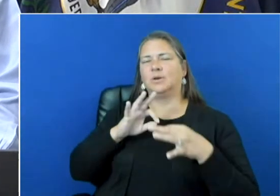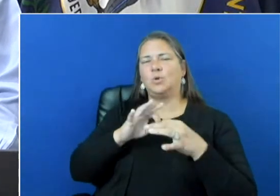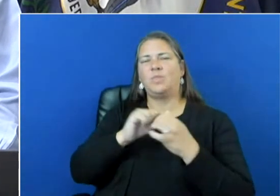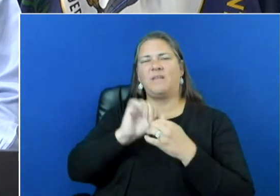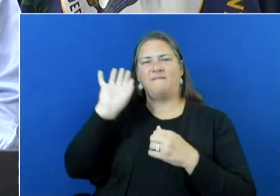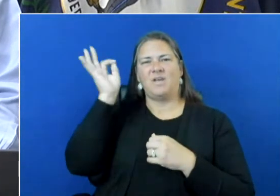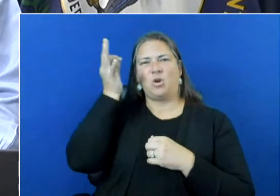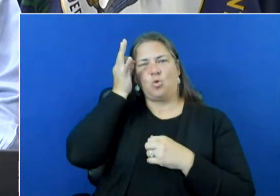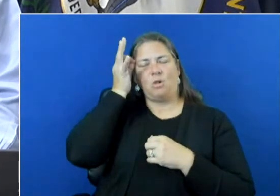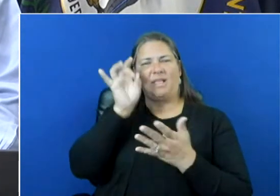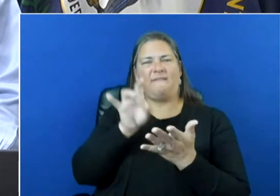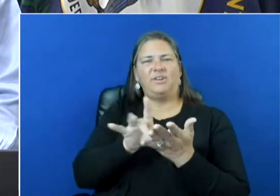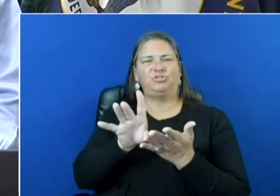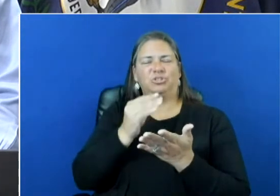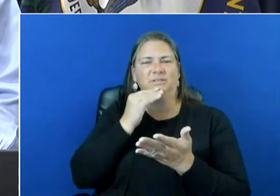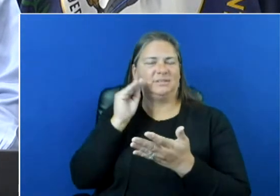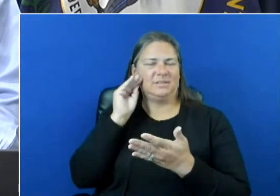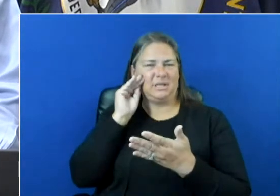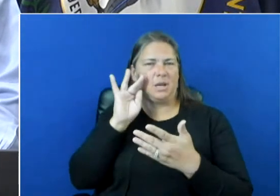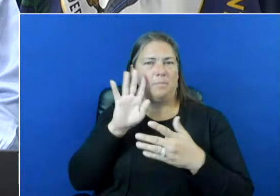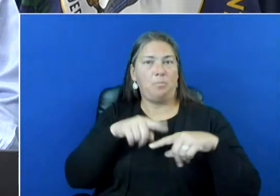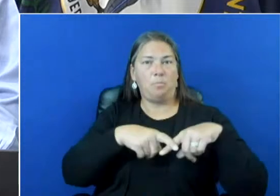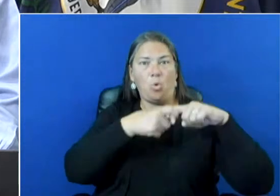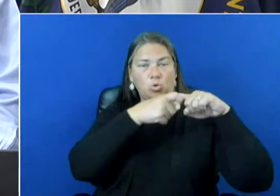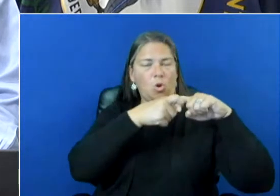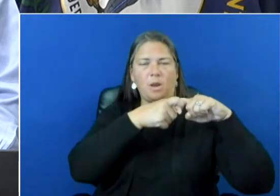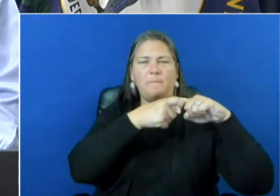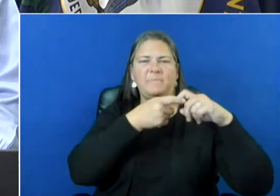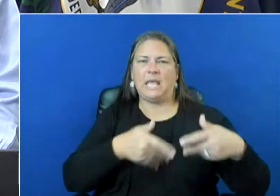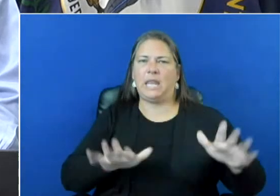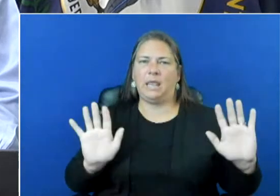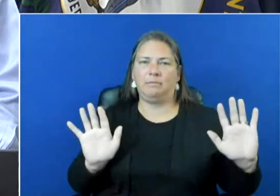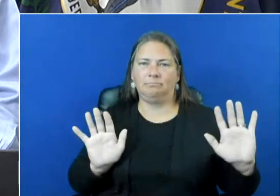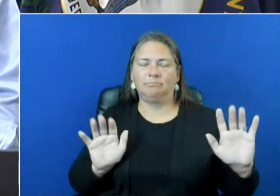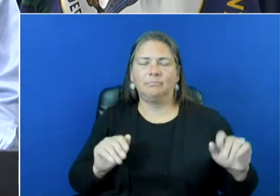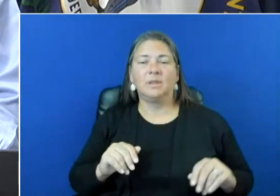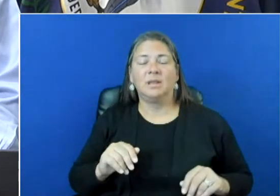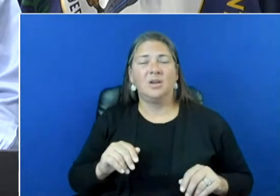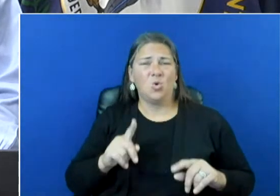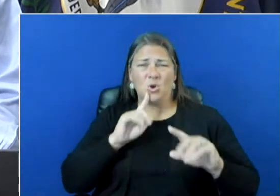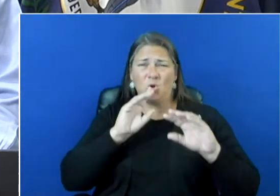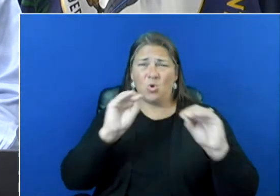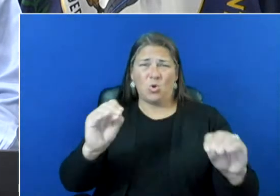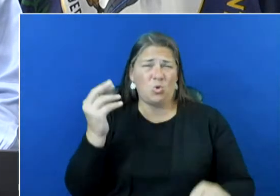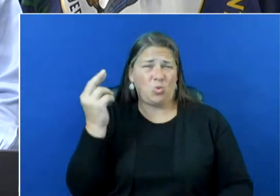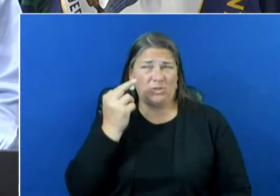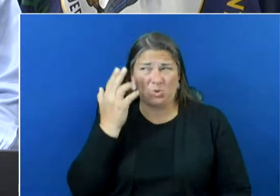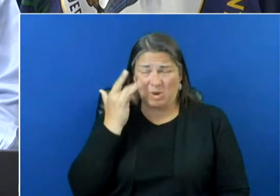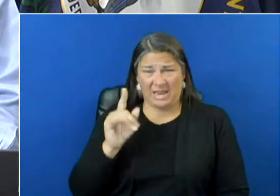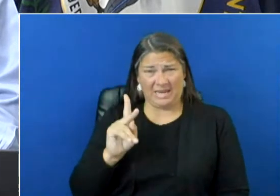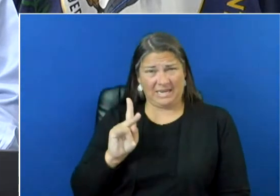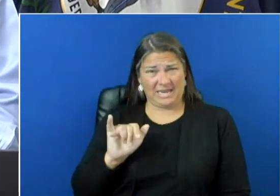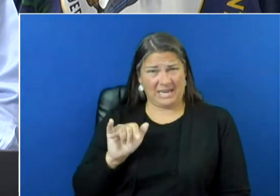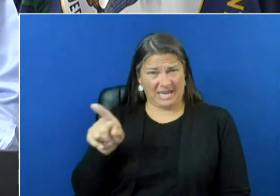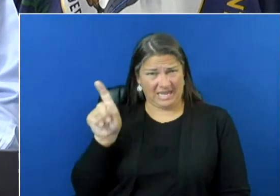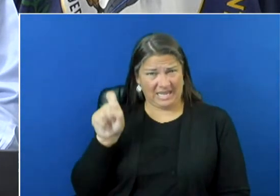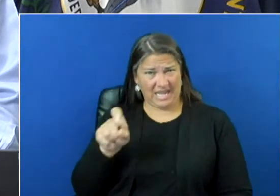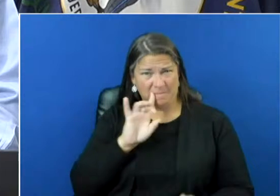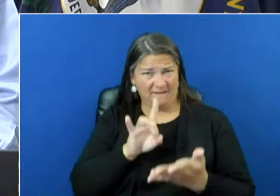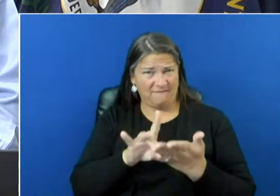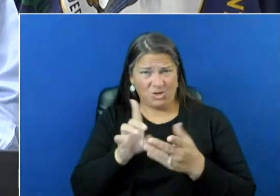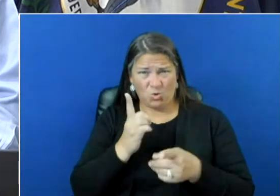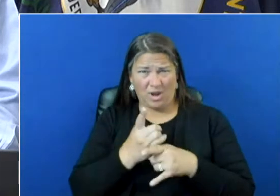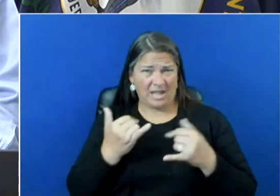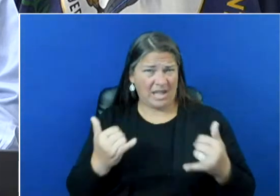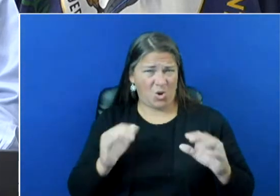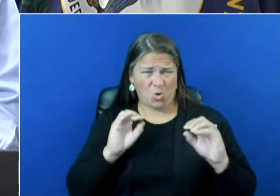moratorium ending. There is no reason that anybody in Kentucky needs to be evicted right now, because we